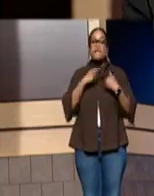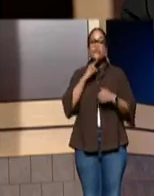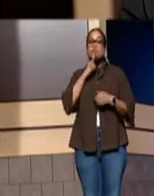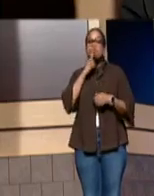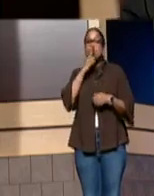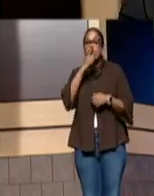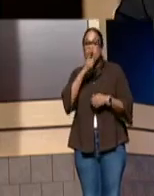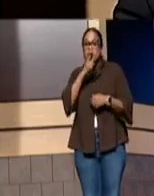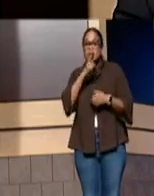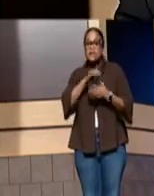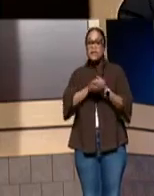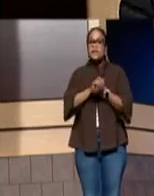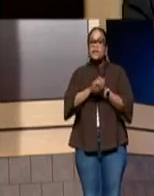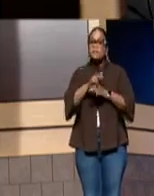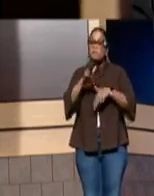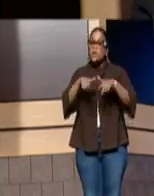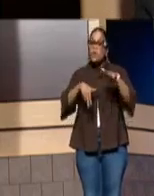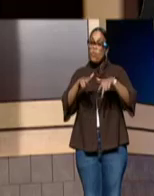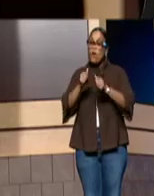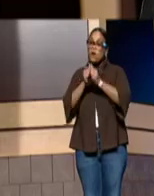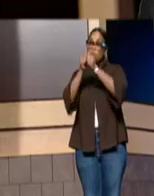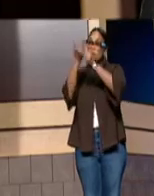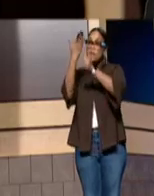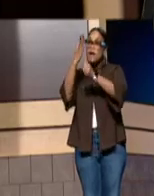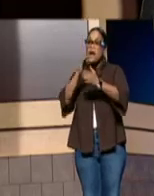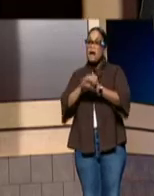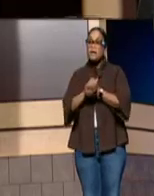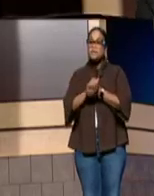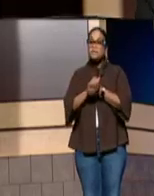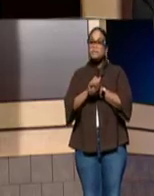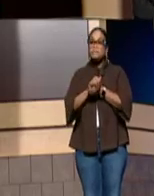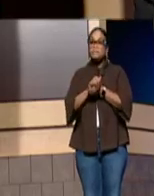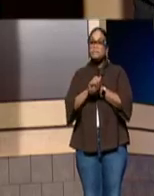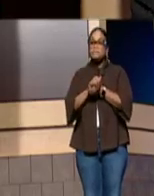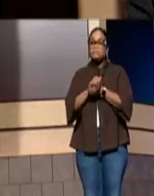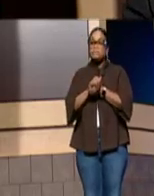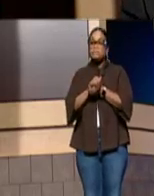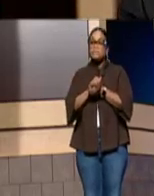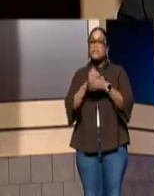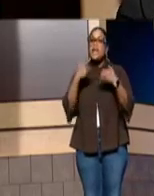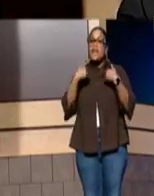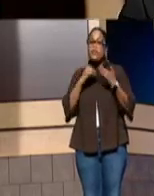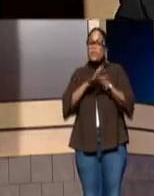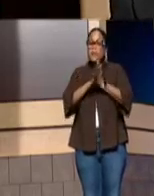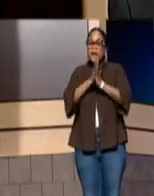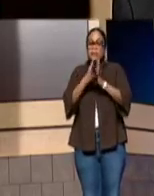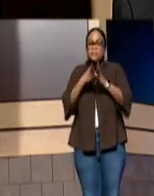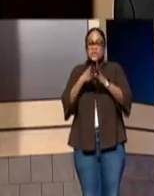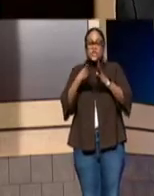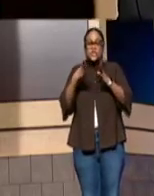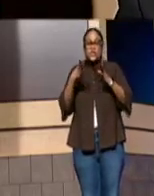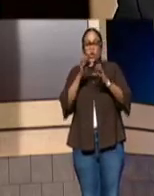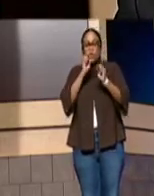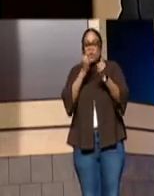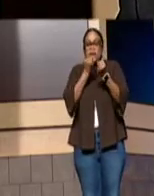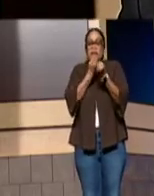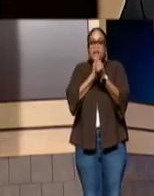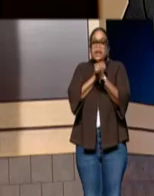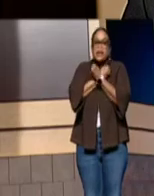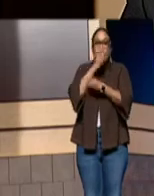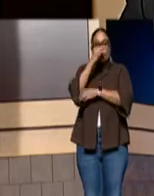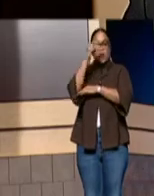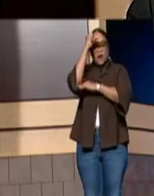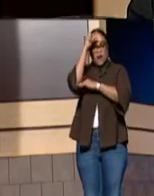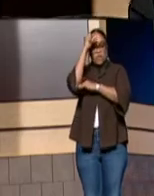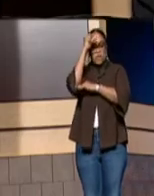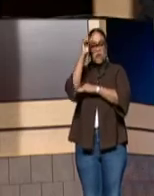been uniquely walking with God so that we are the salt and the light? Have we become so enamored right. with government,